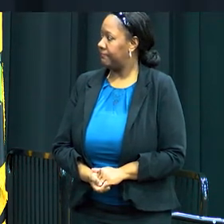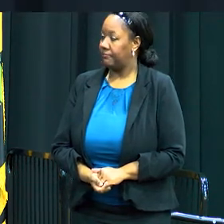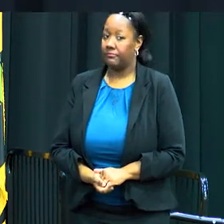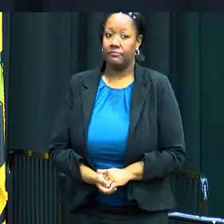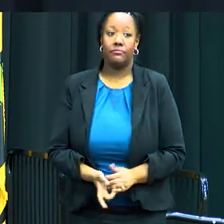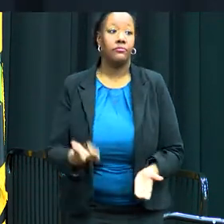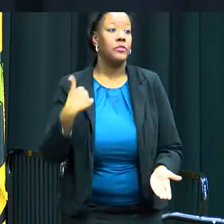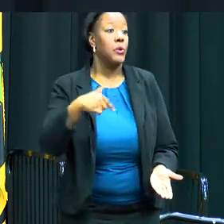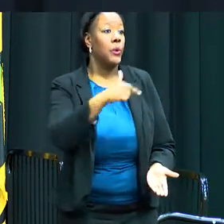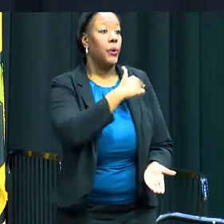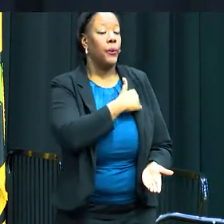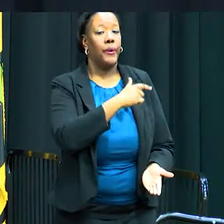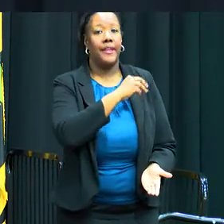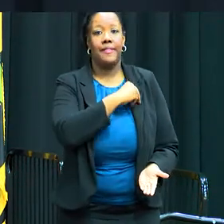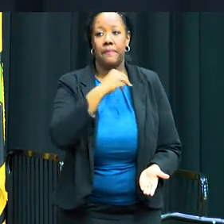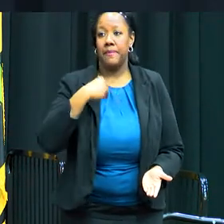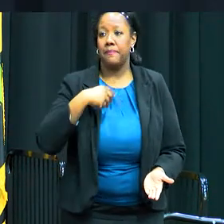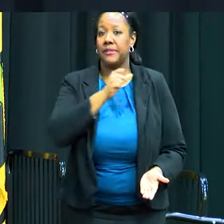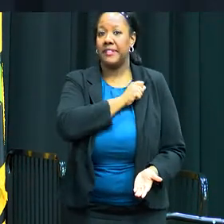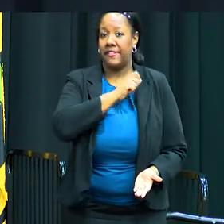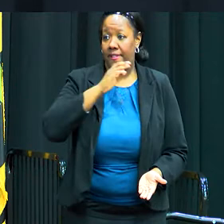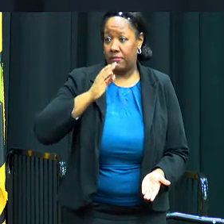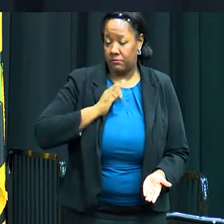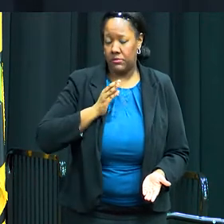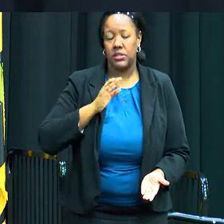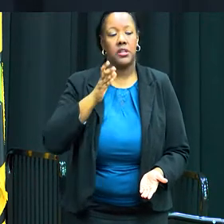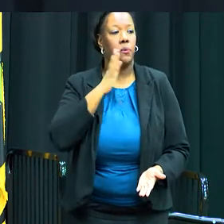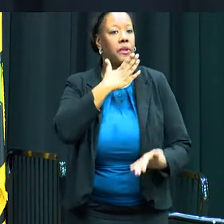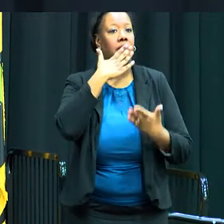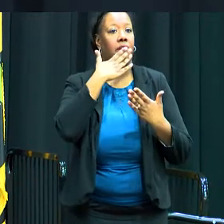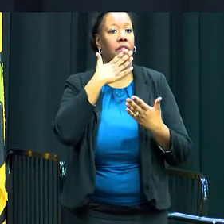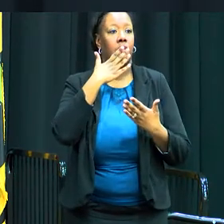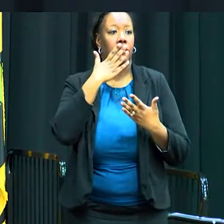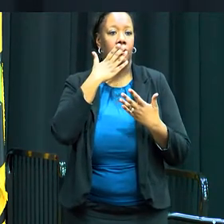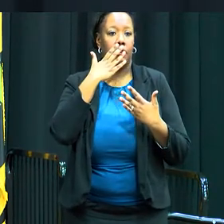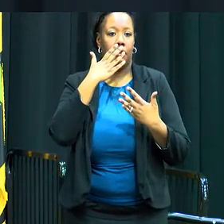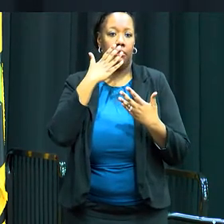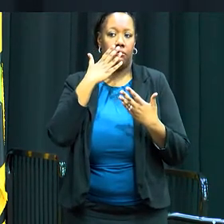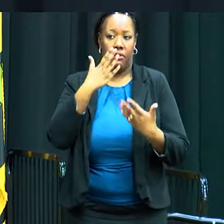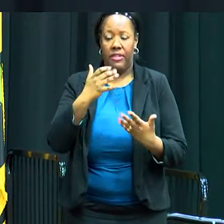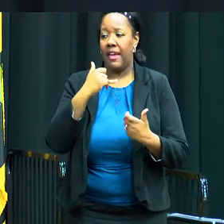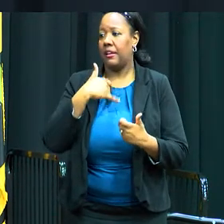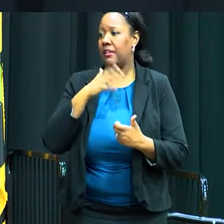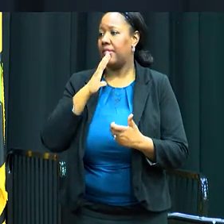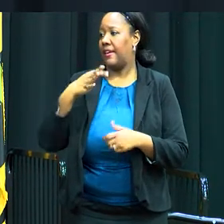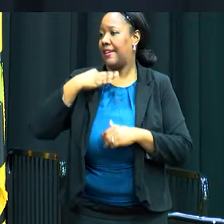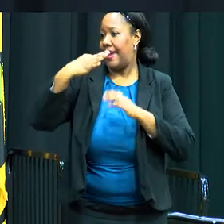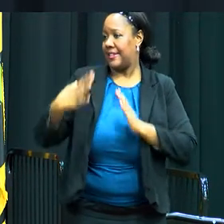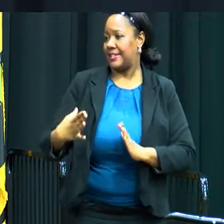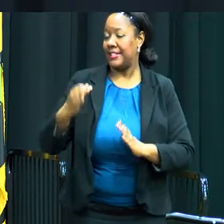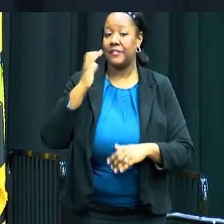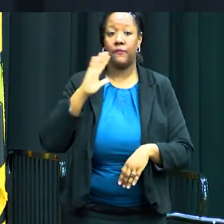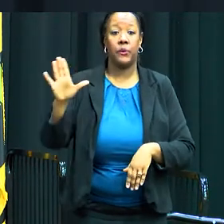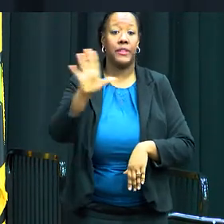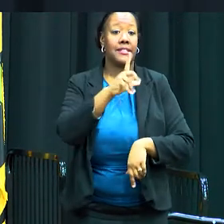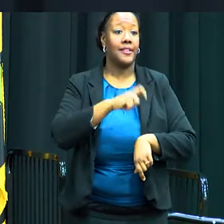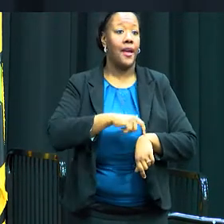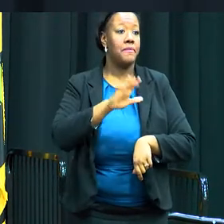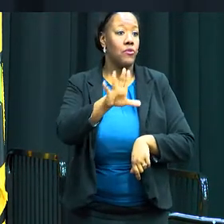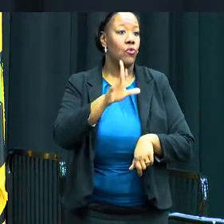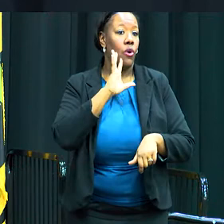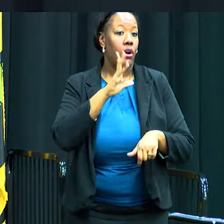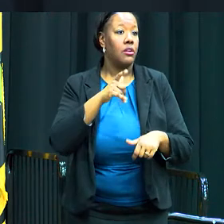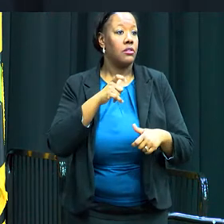We, the member of the faculty, thank the candidates for certification and graduation for giving us this time in your ceremony